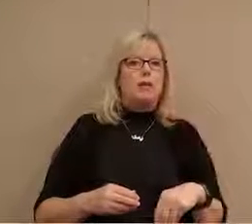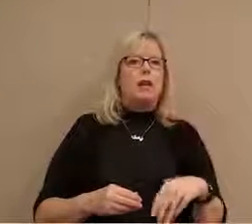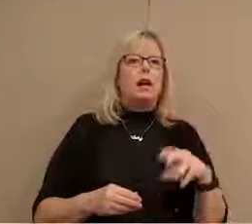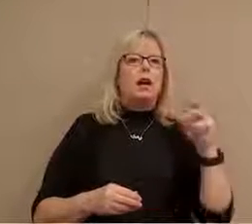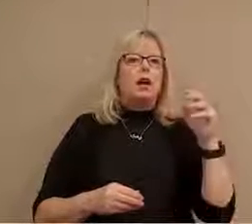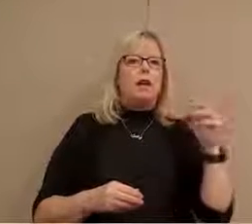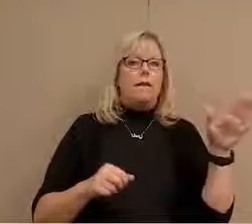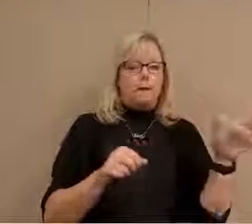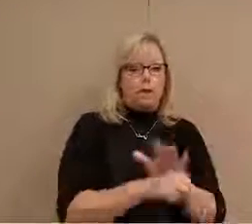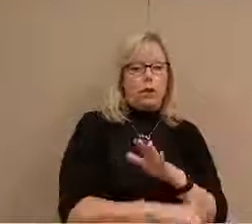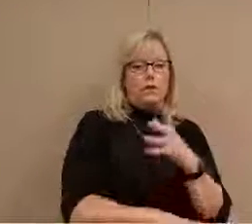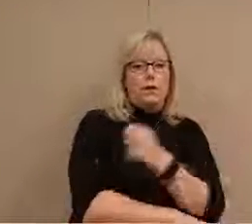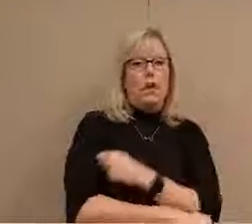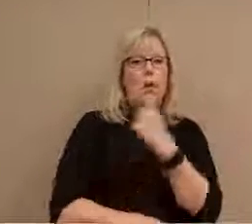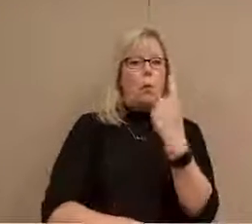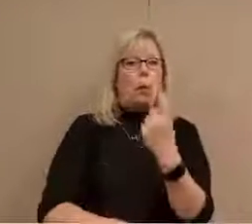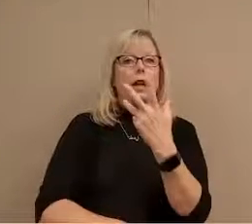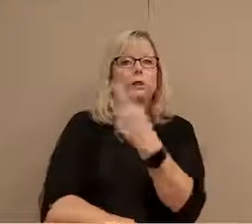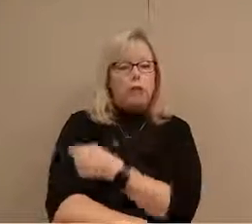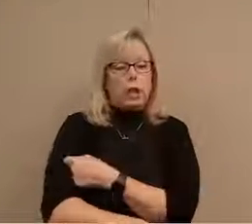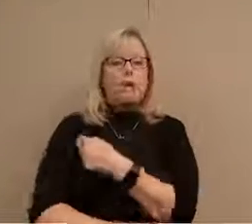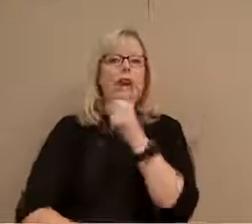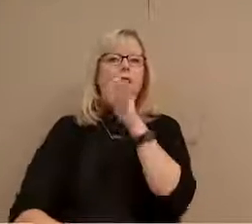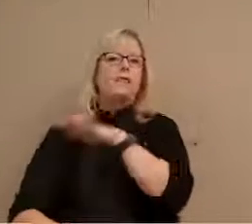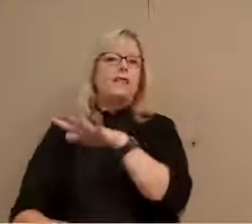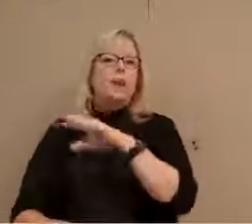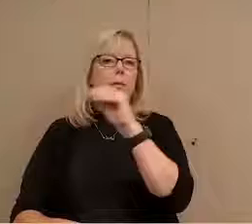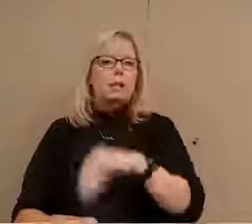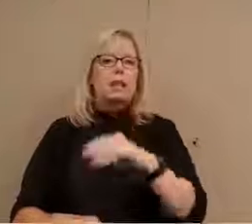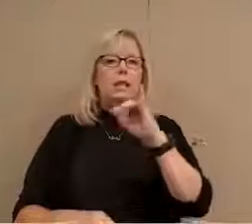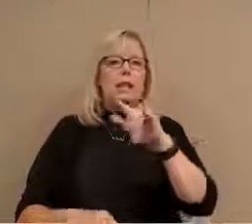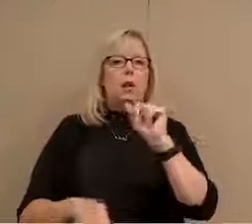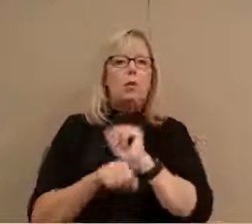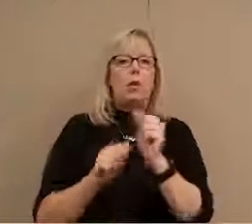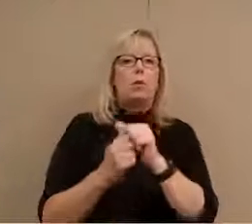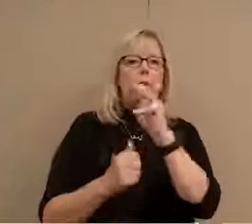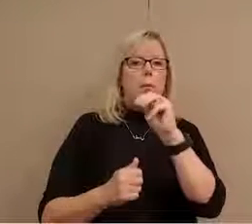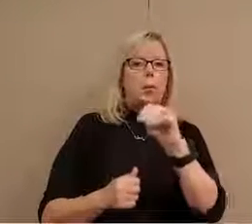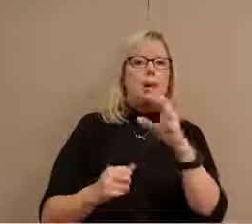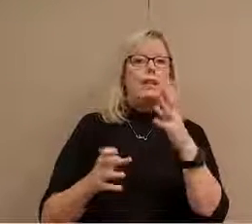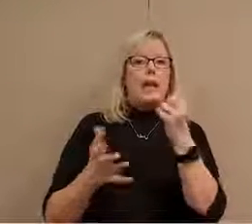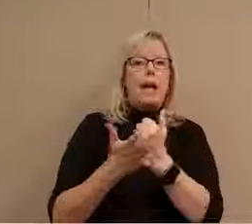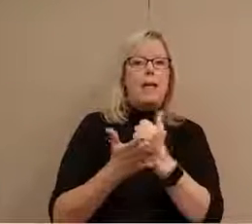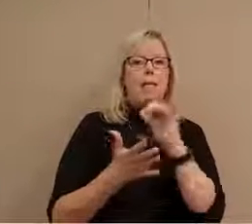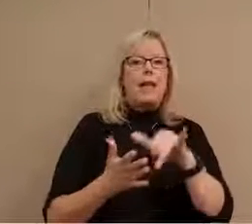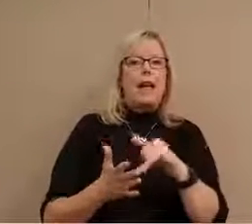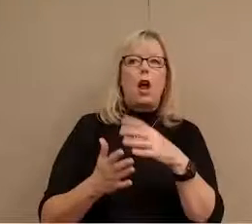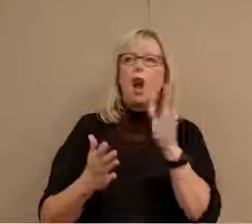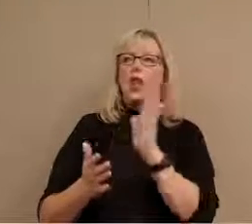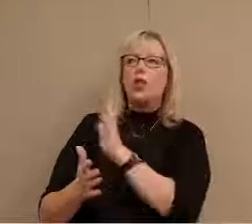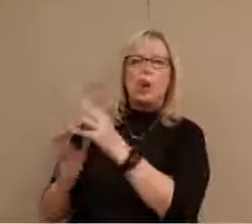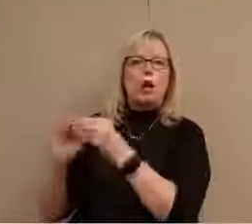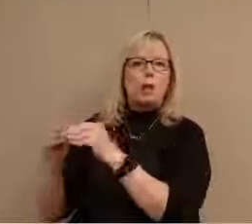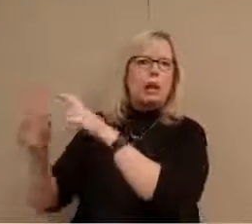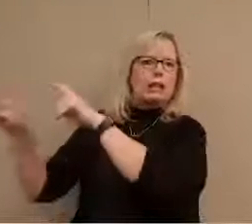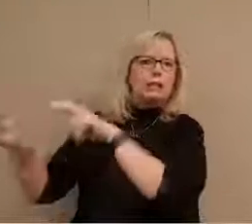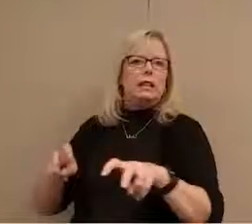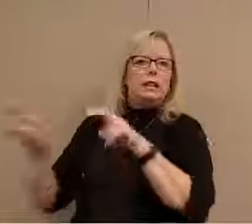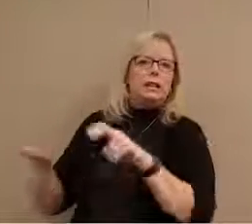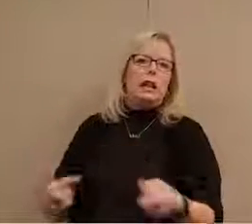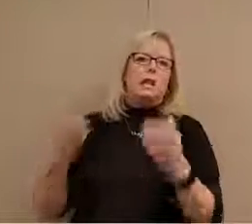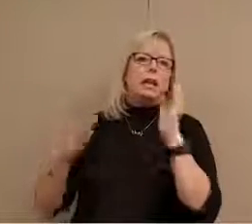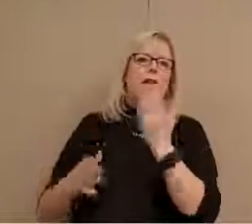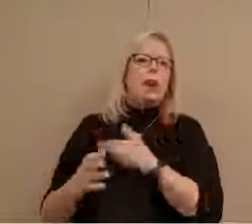and that was the CDC data. Illinois is working with Missouri in order to pull that data over, so a lot of our folks may work